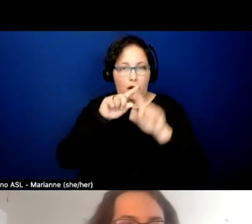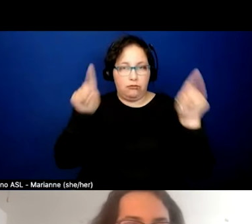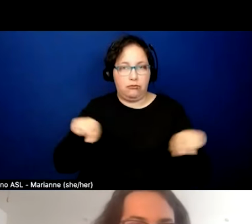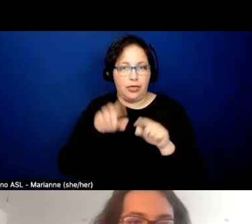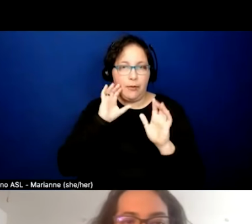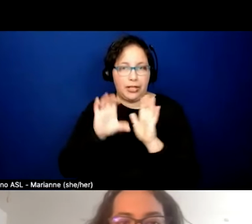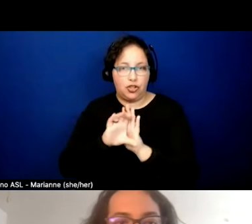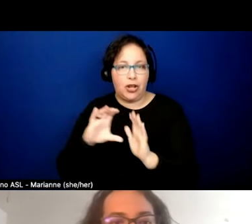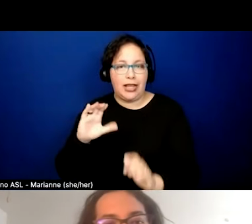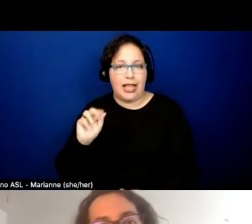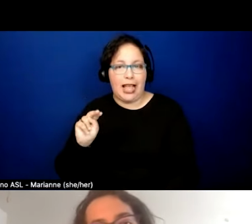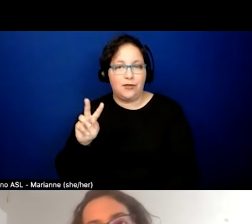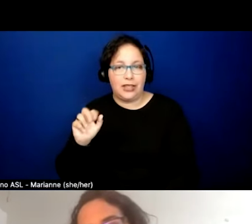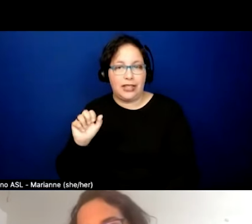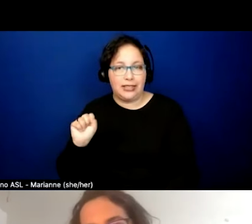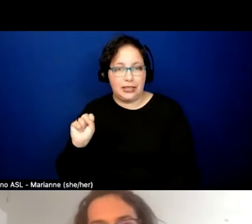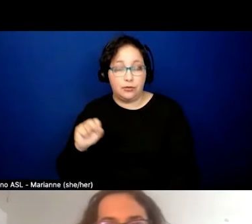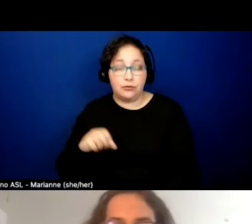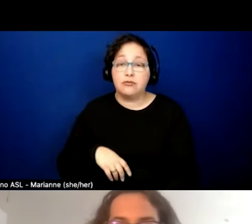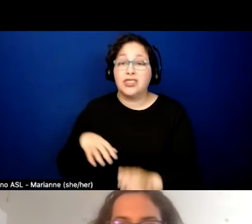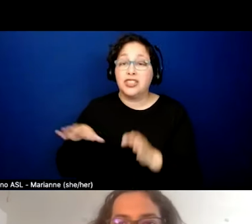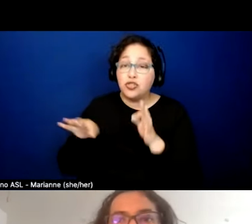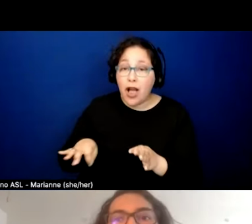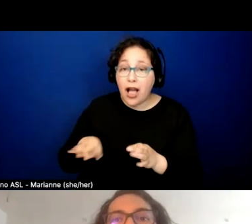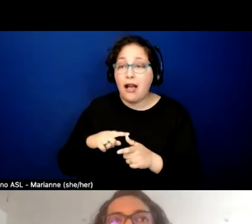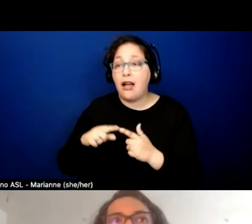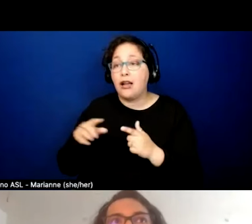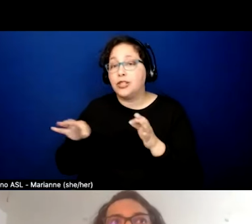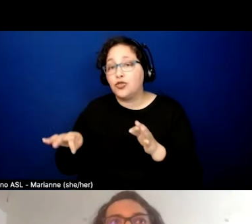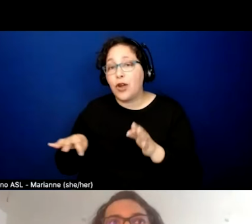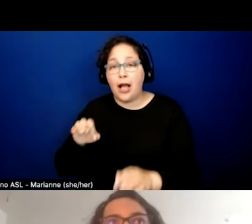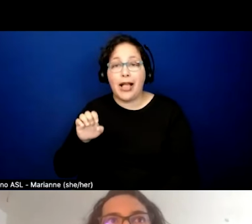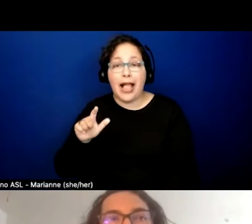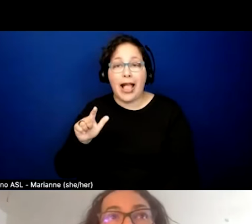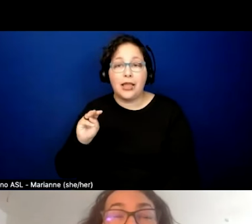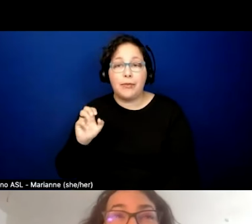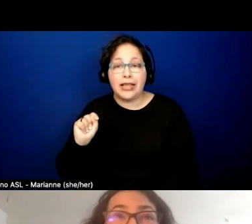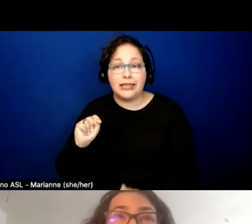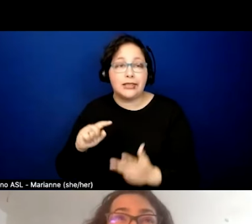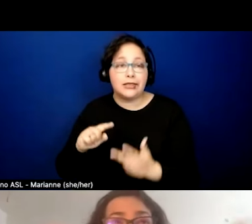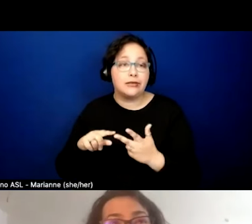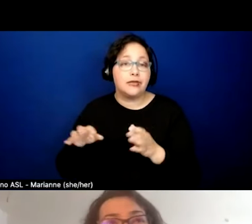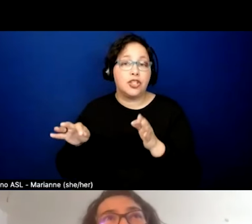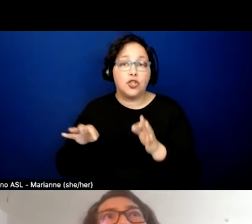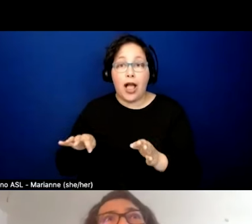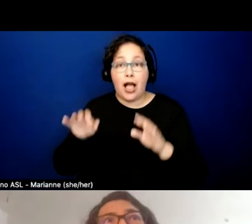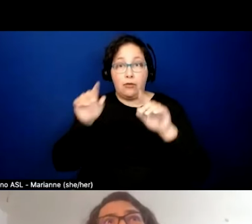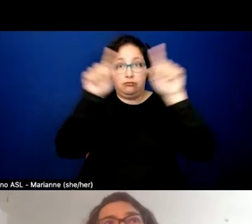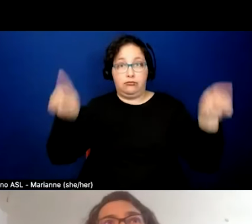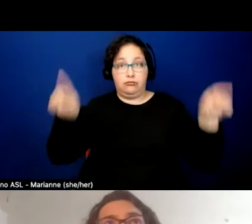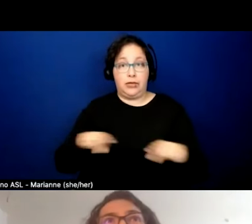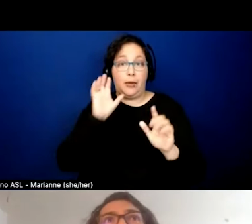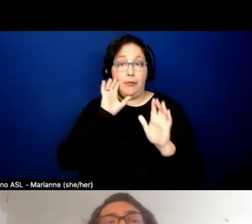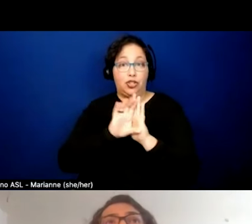in general web, and those are describe and describe element, describe being a function that generates a description of the canvas as a whole, and